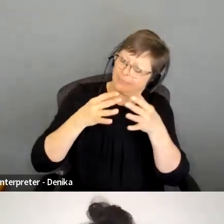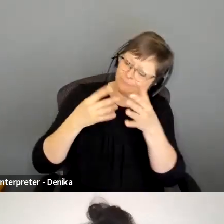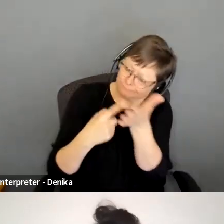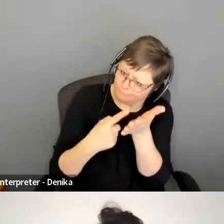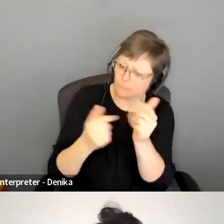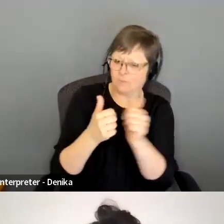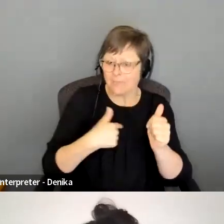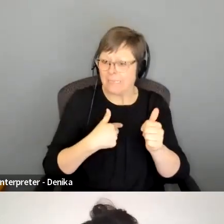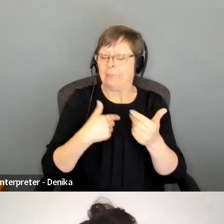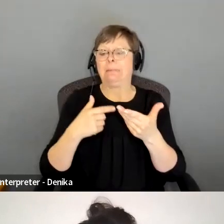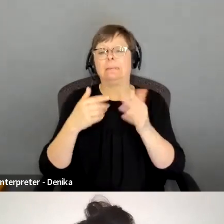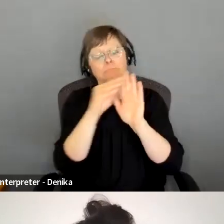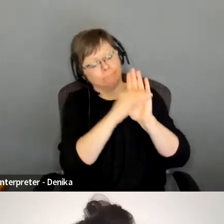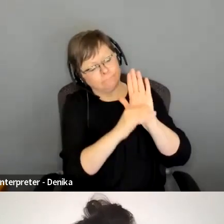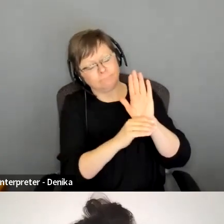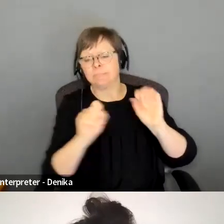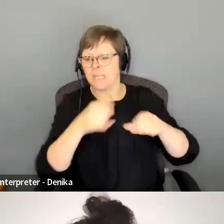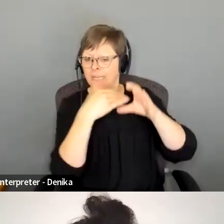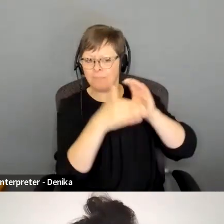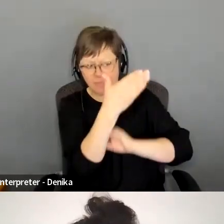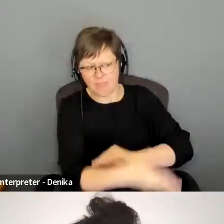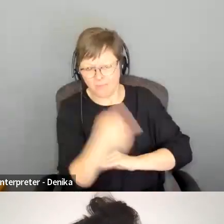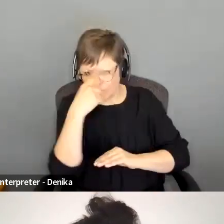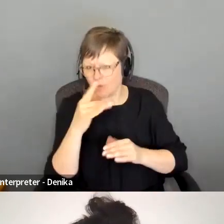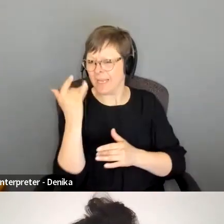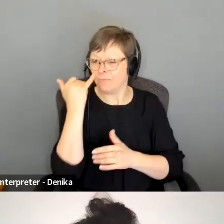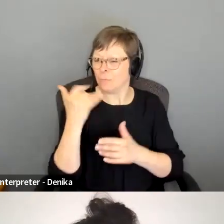of formal ways of delegation.